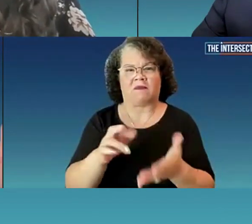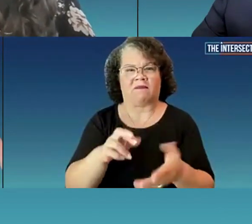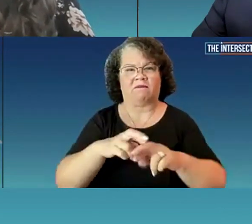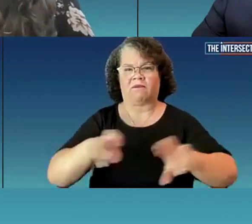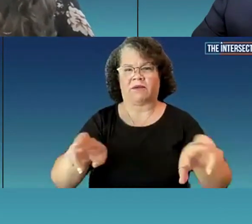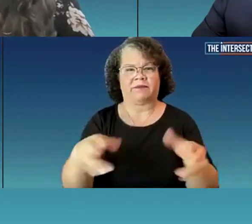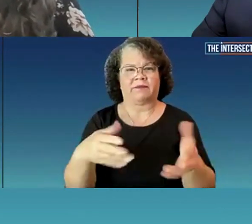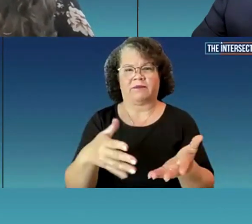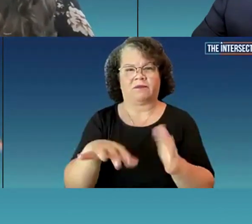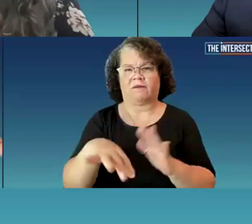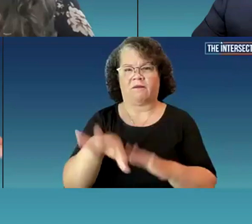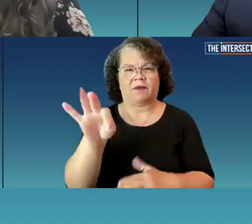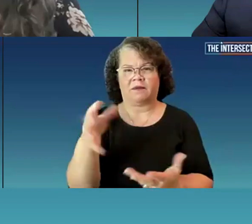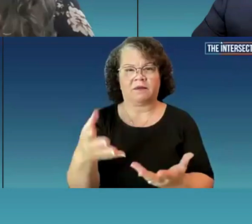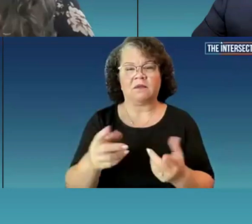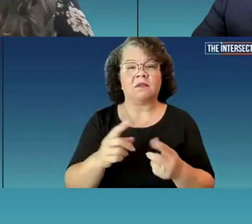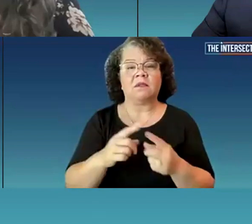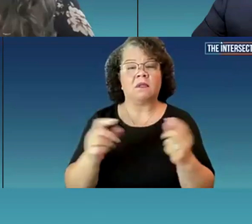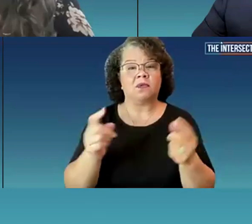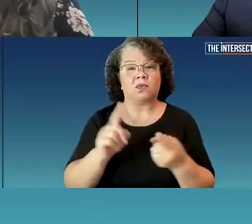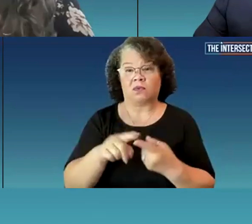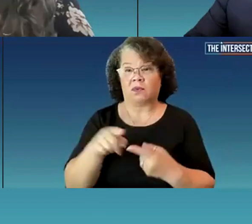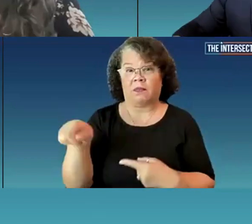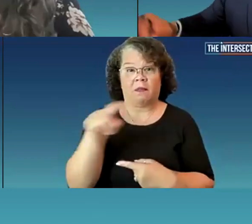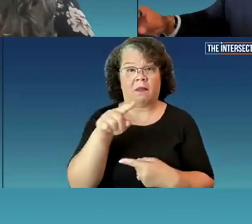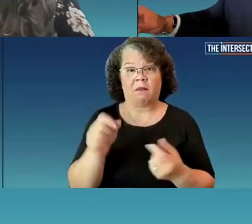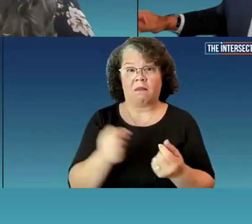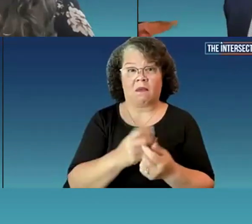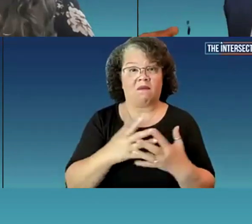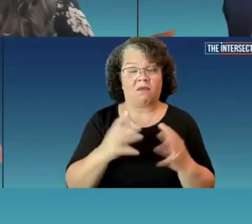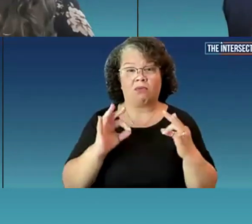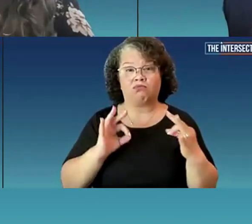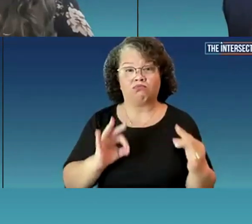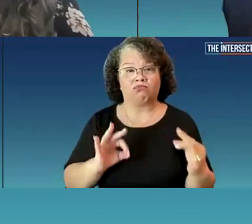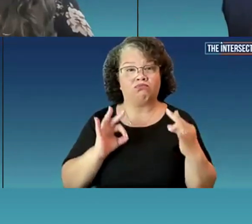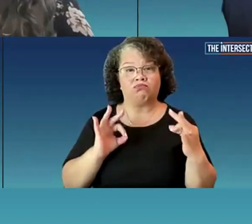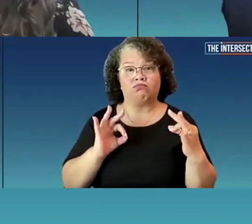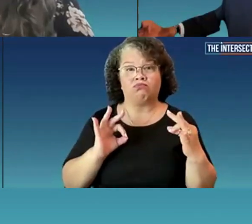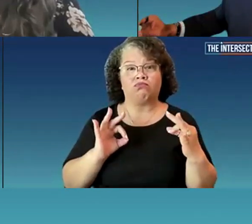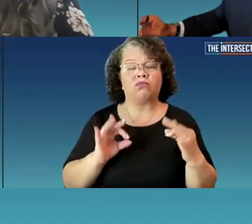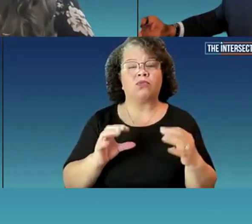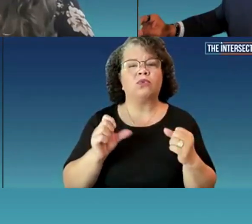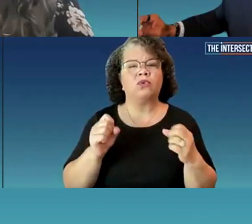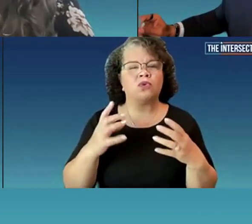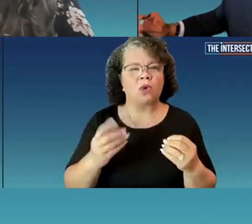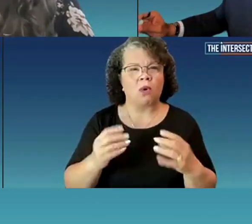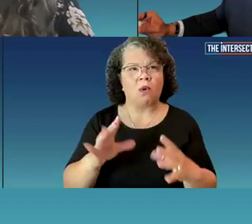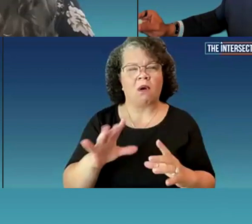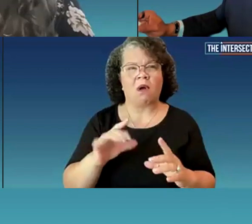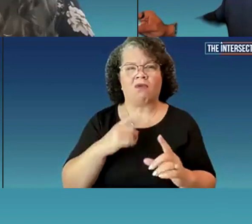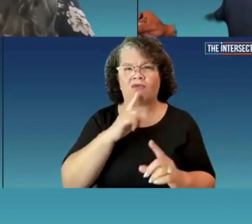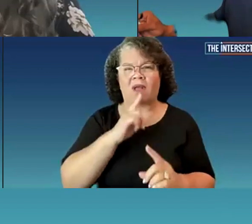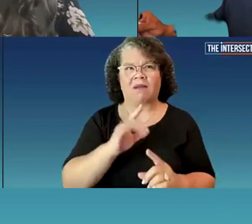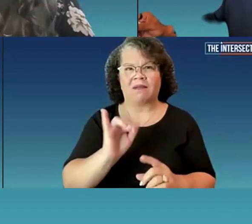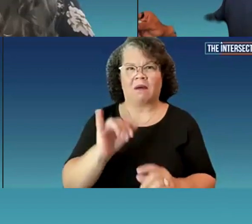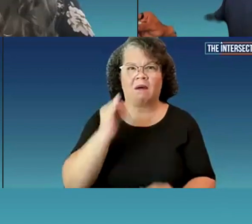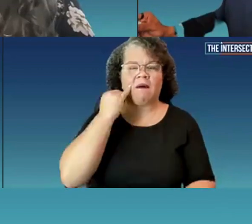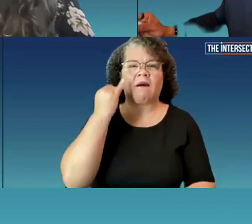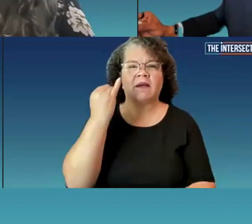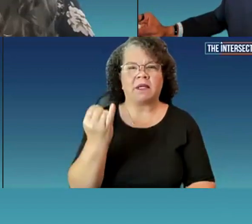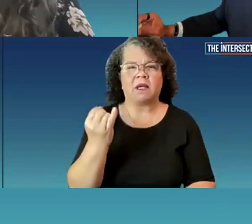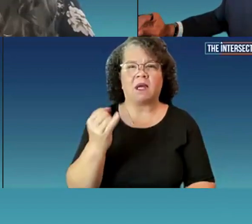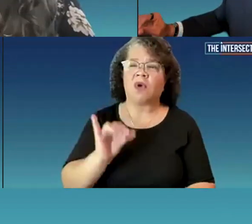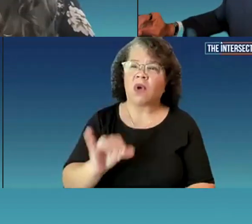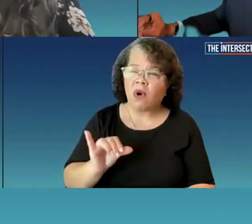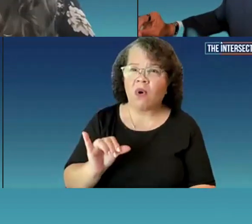to them, everything was great. And so the idea of, oh yeah,